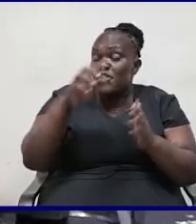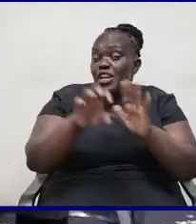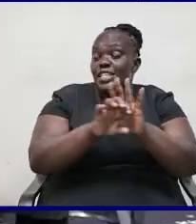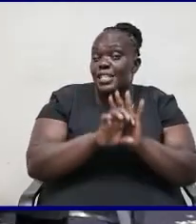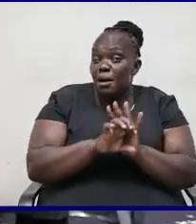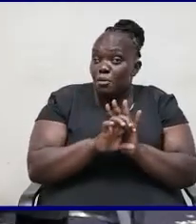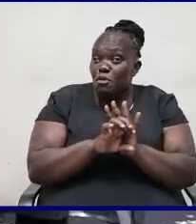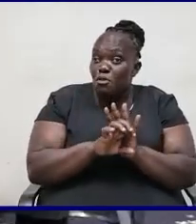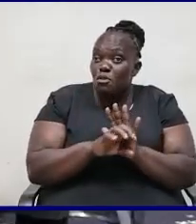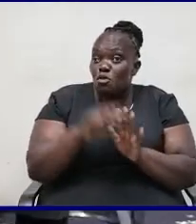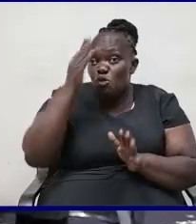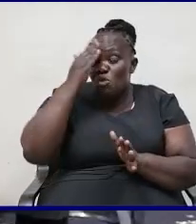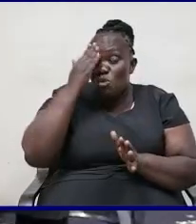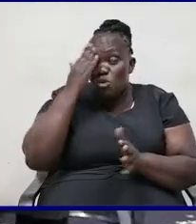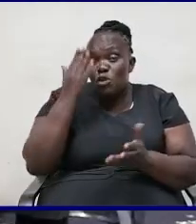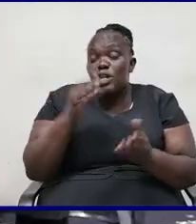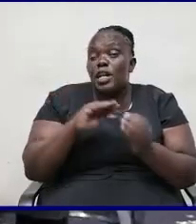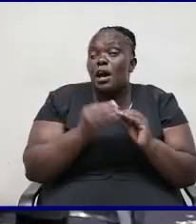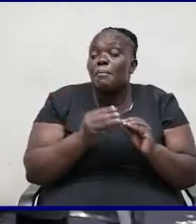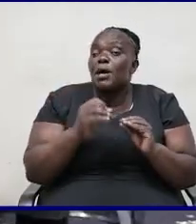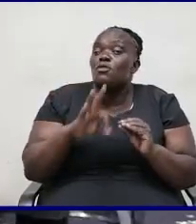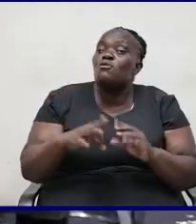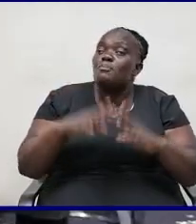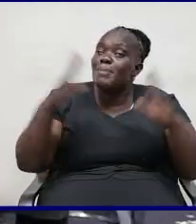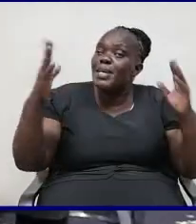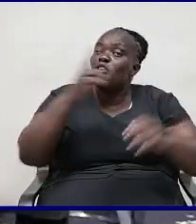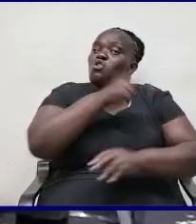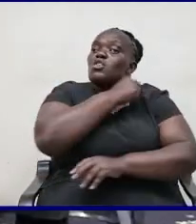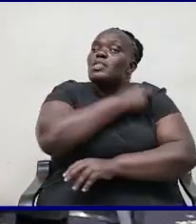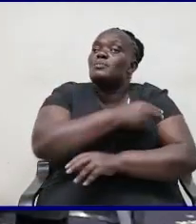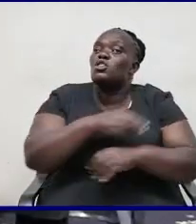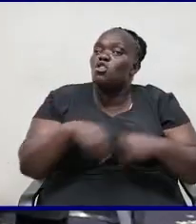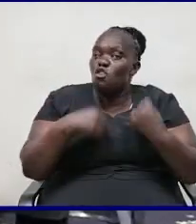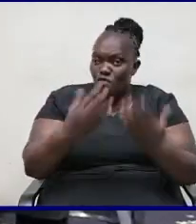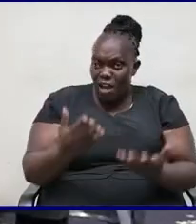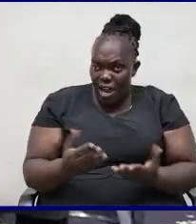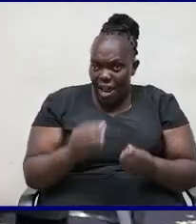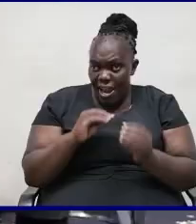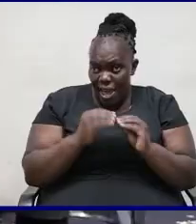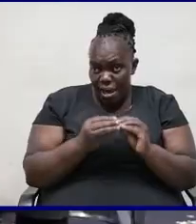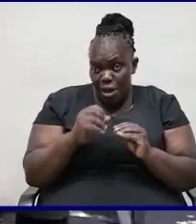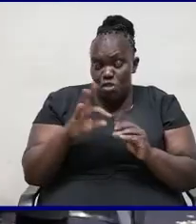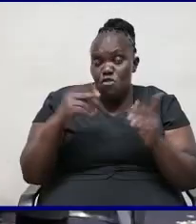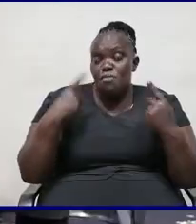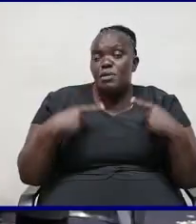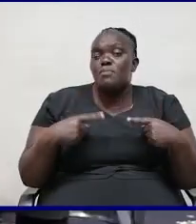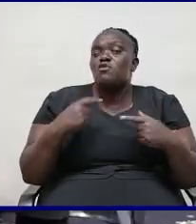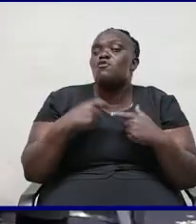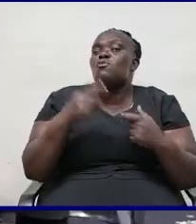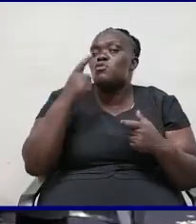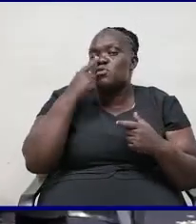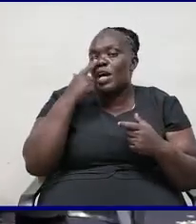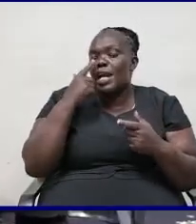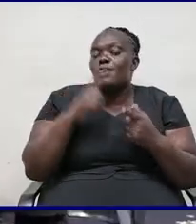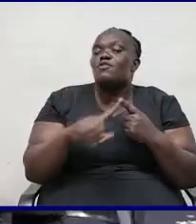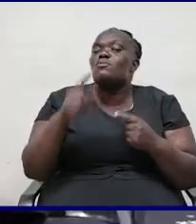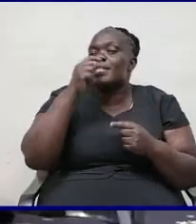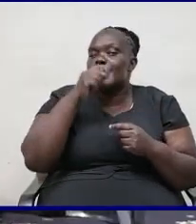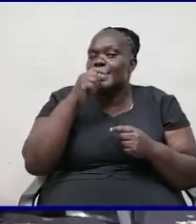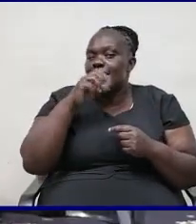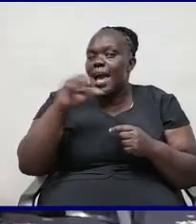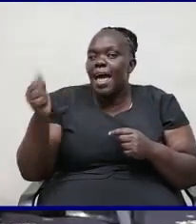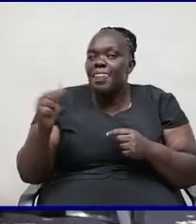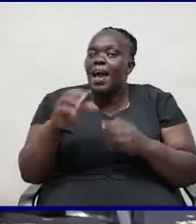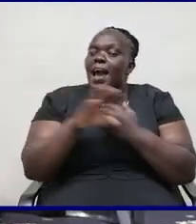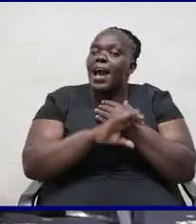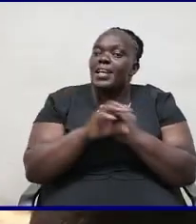example, is well known with a number of very big hospitals that offer. We have a number of people from Uganda, from Tanzania, and other